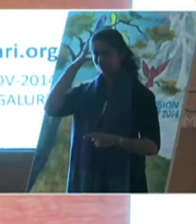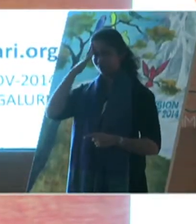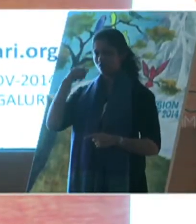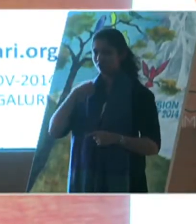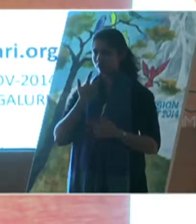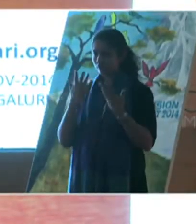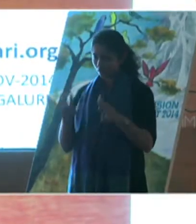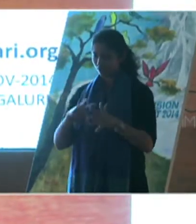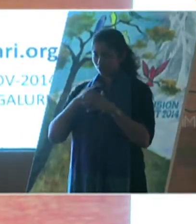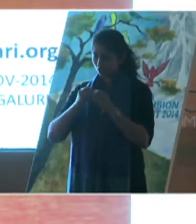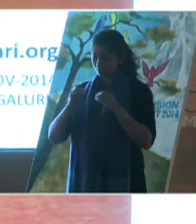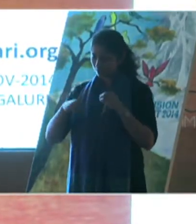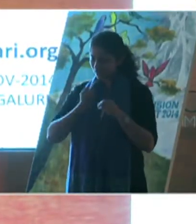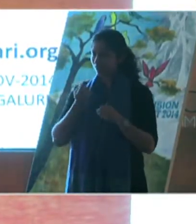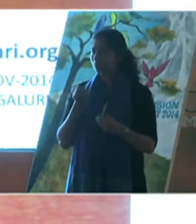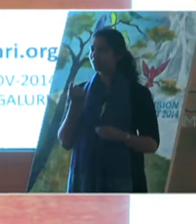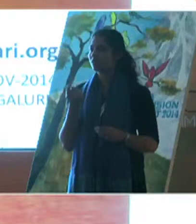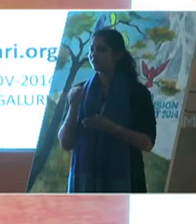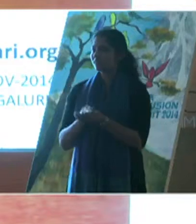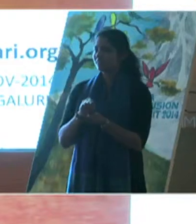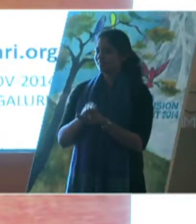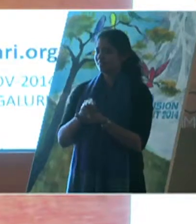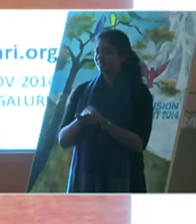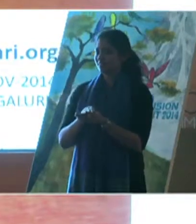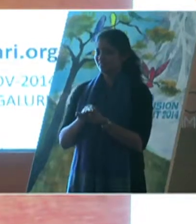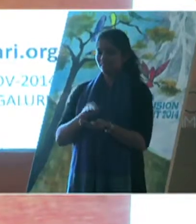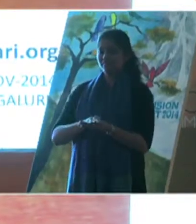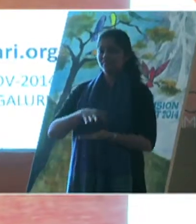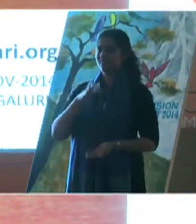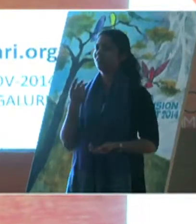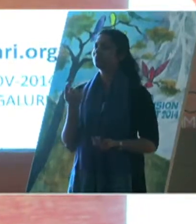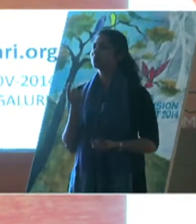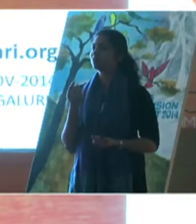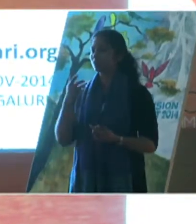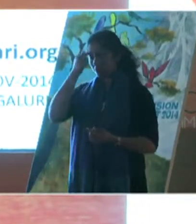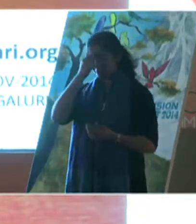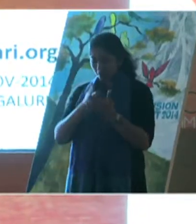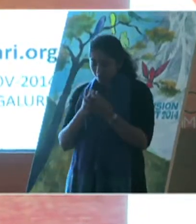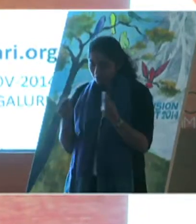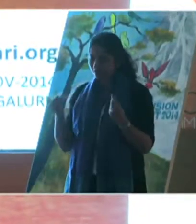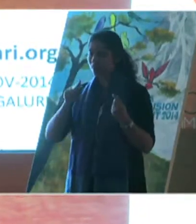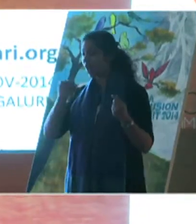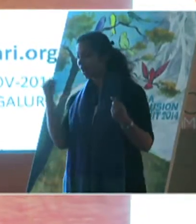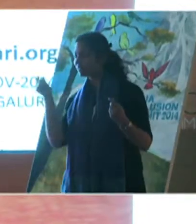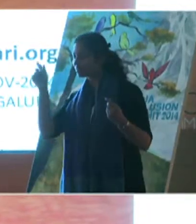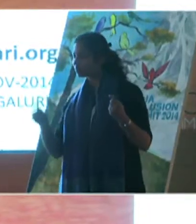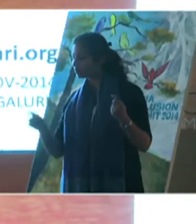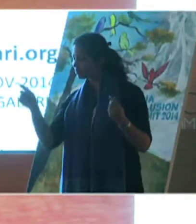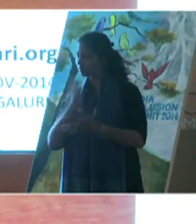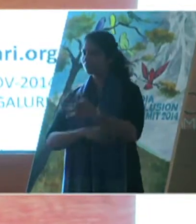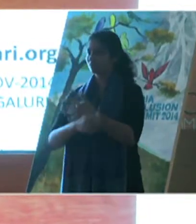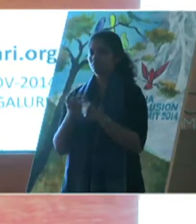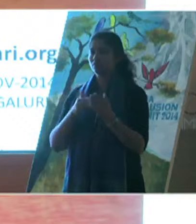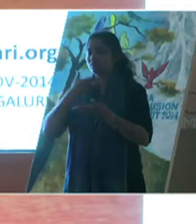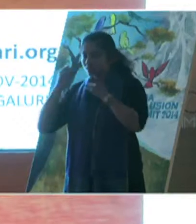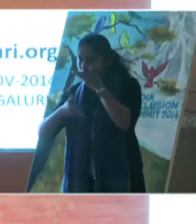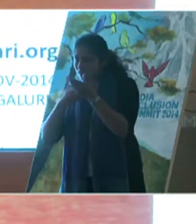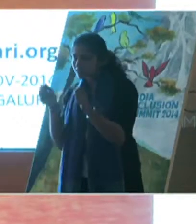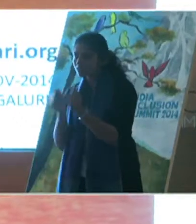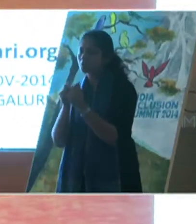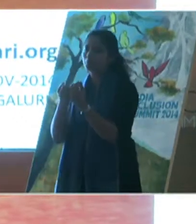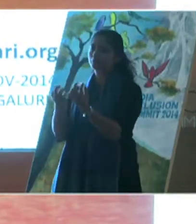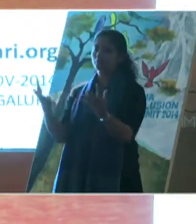said. Nobody trusted in me. Nobody was able to give me an opportunity. And that's when Pinoy came.